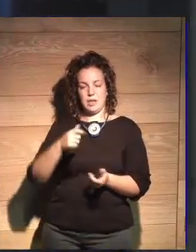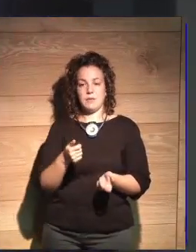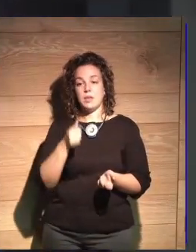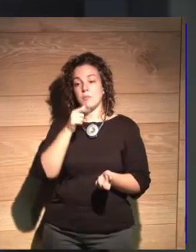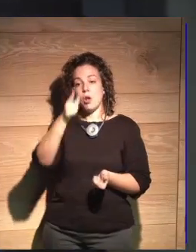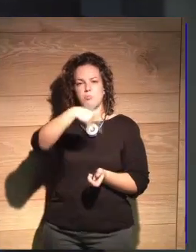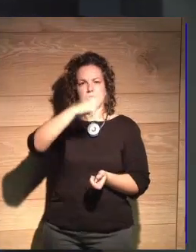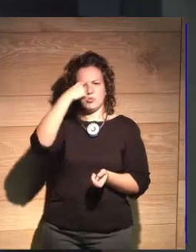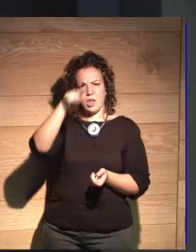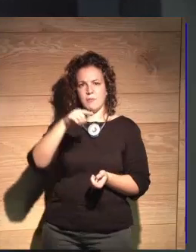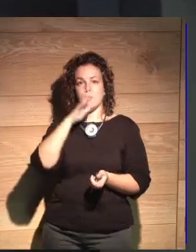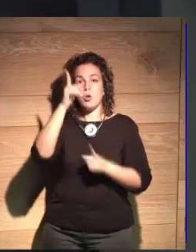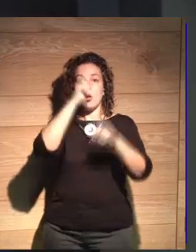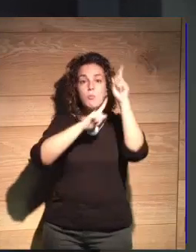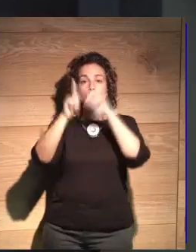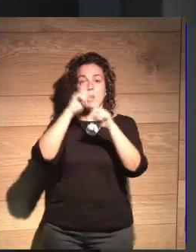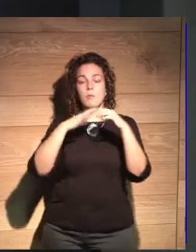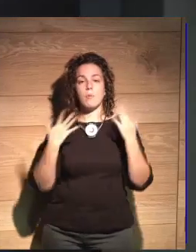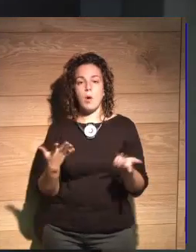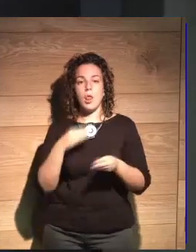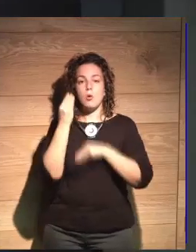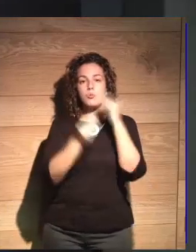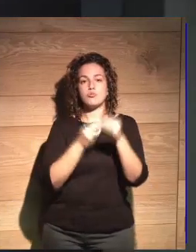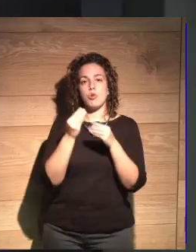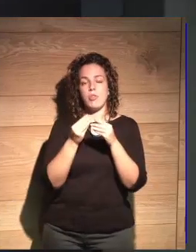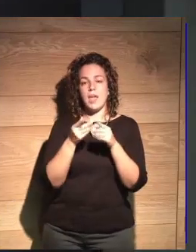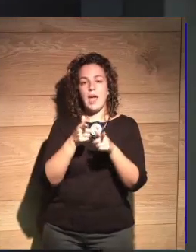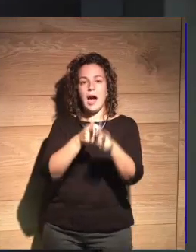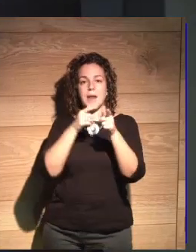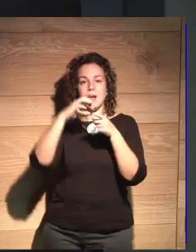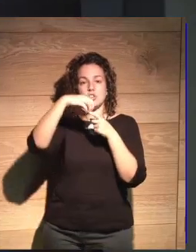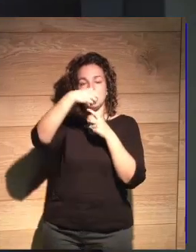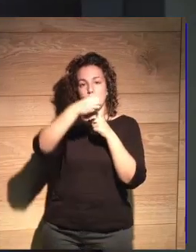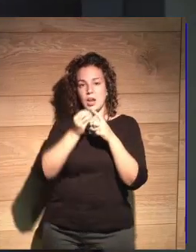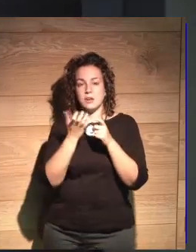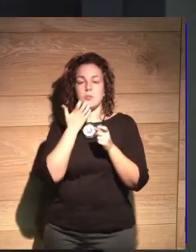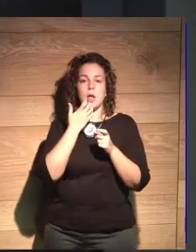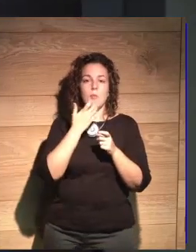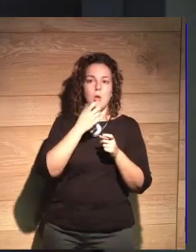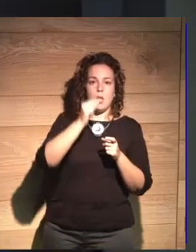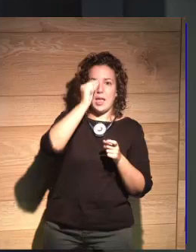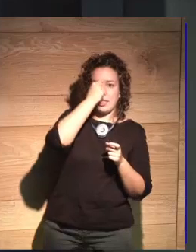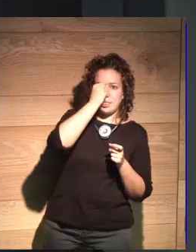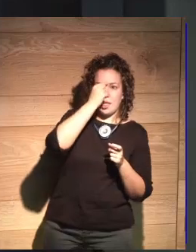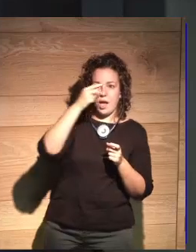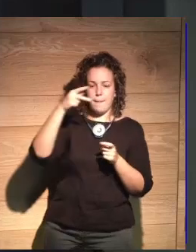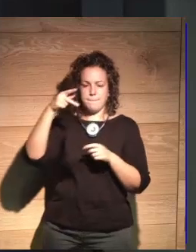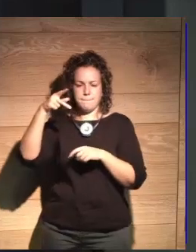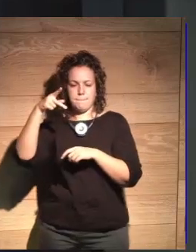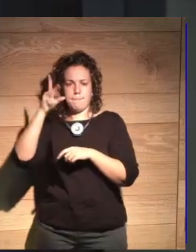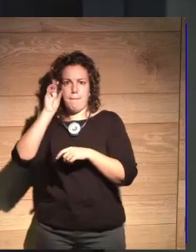use of nuclear weapons between India and Pakistan, between the United States and North